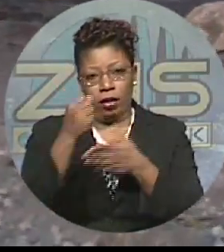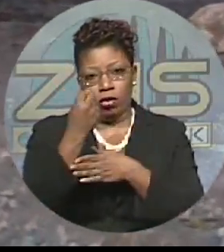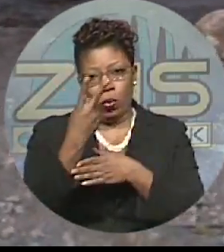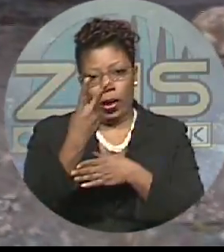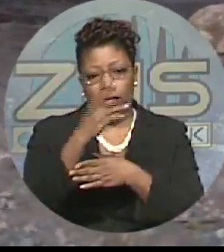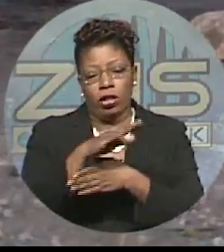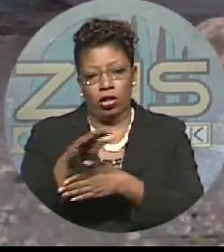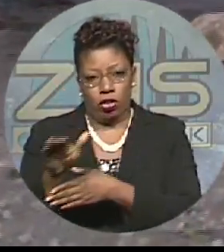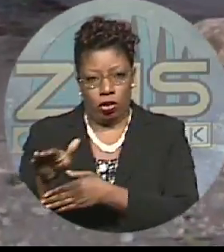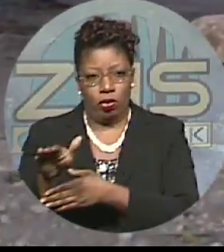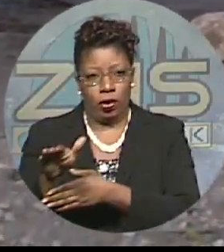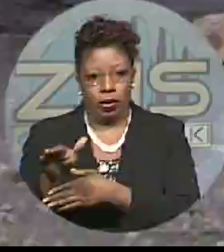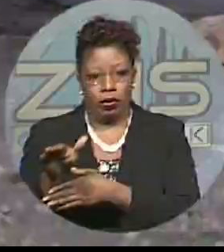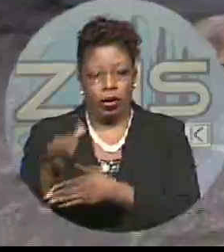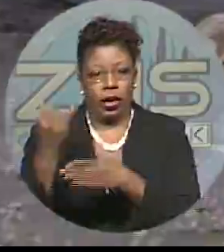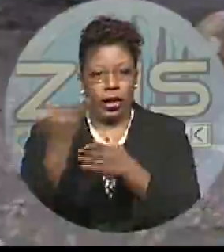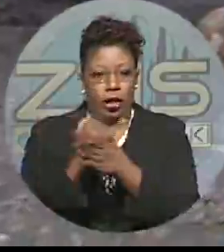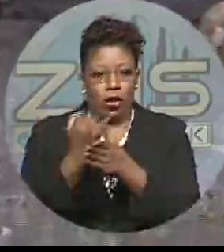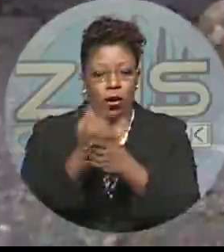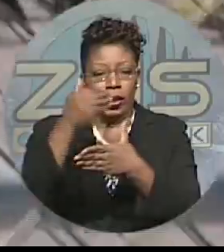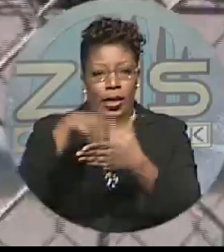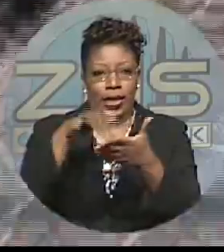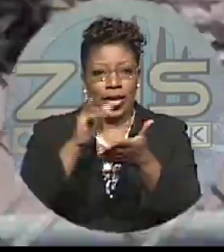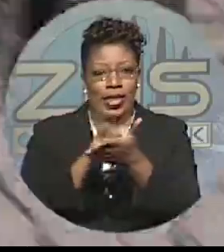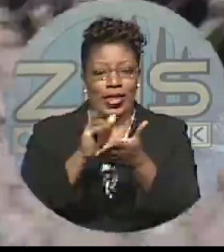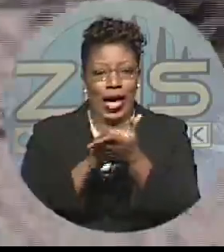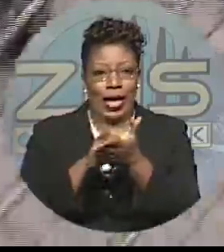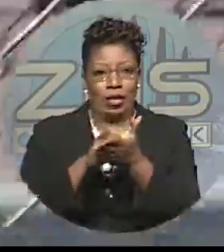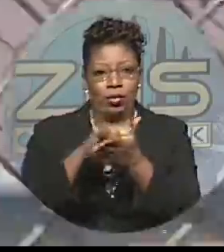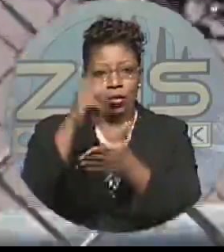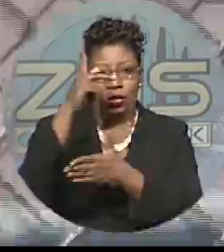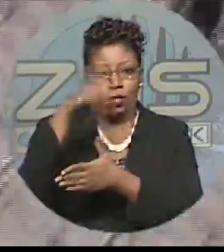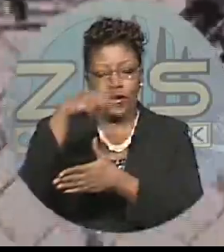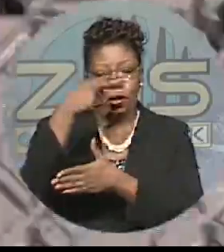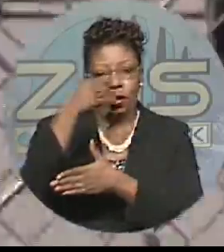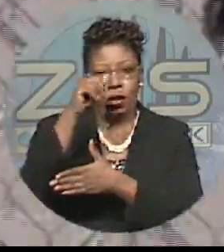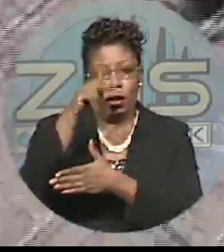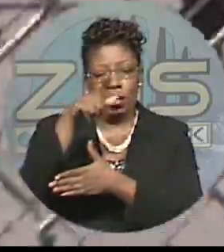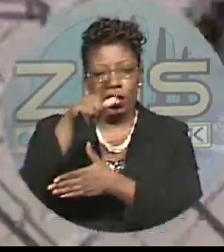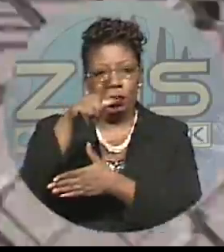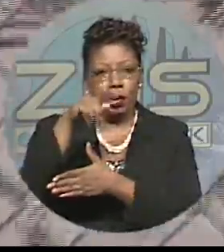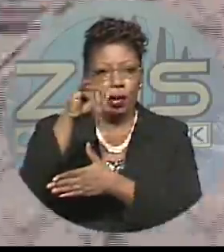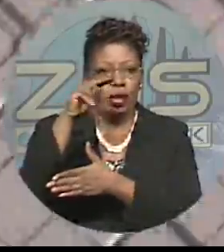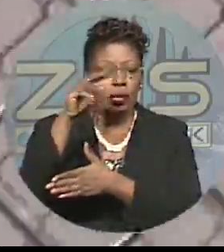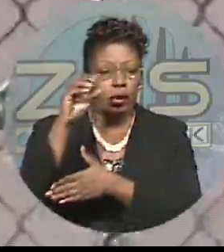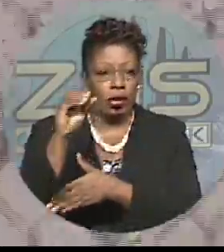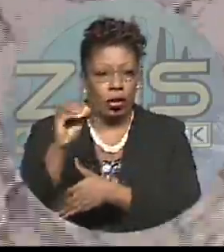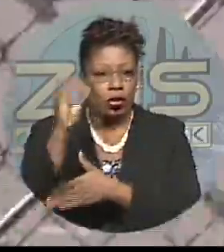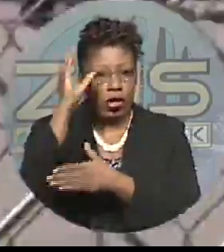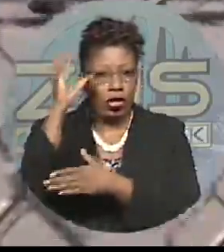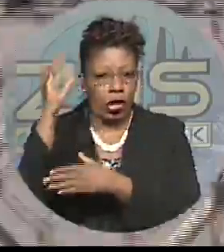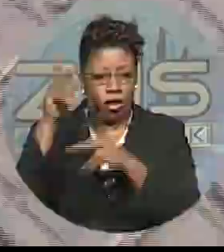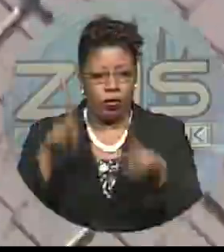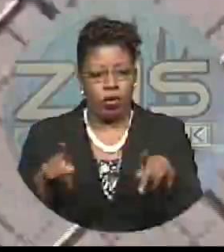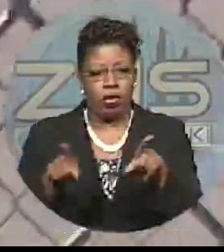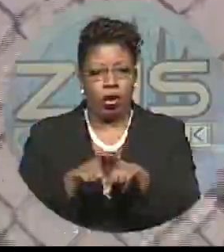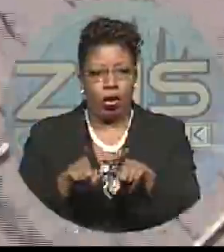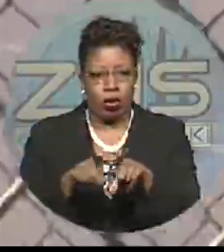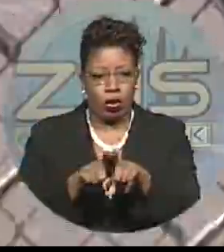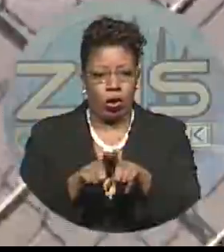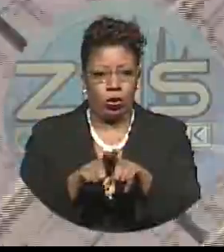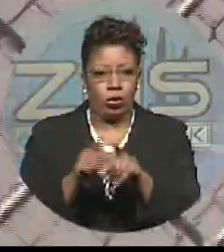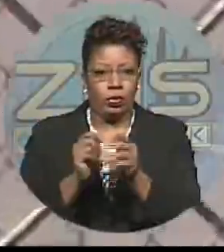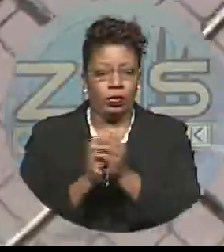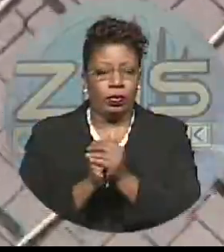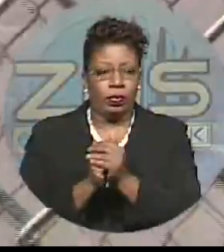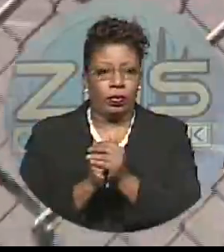12 were children. Included in that bunch were Filipino, Haitian, Jamaican, and Chinese nationals. Now, 42 of those who were caught up